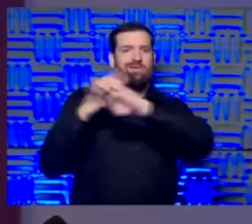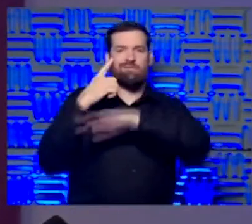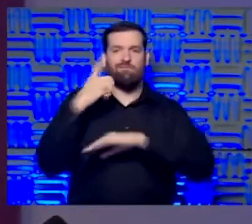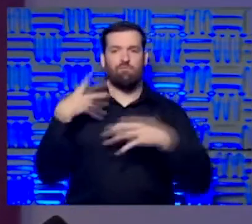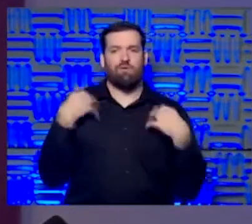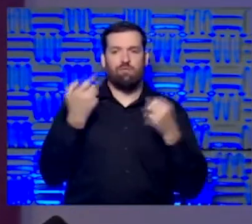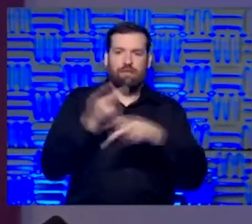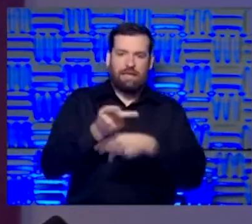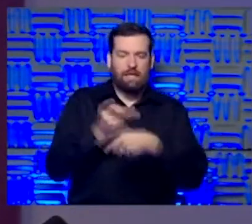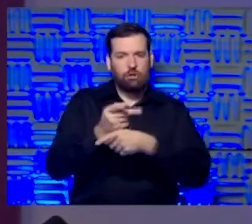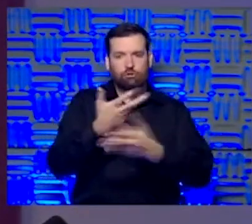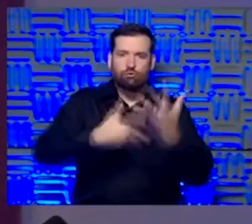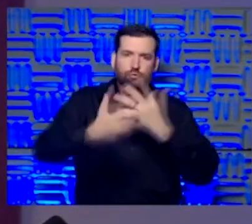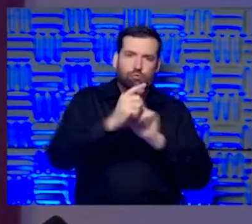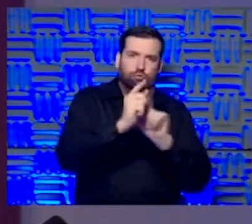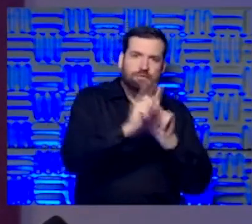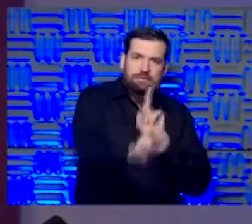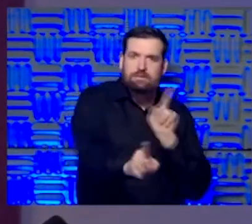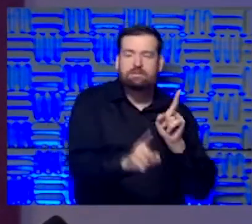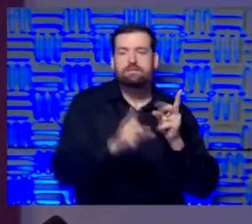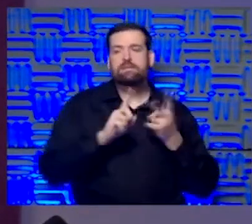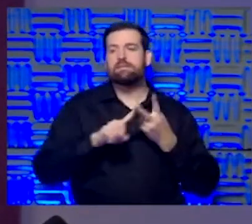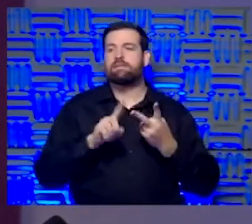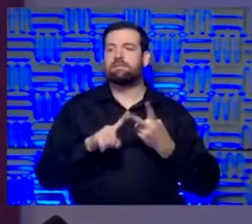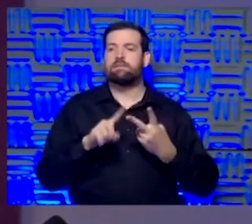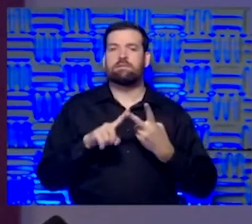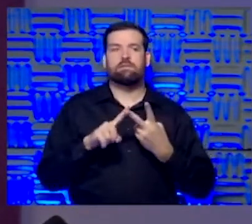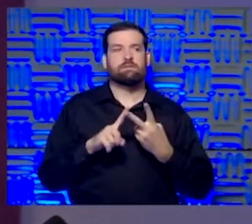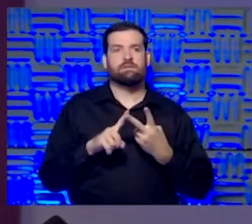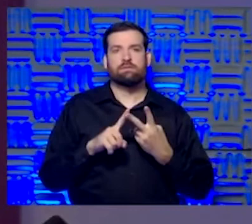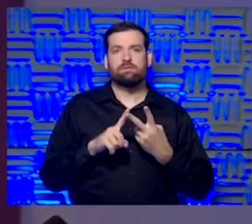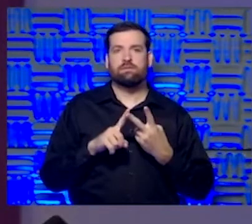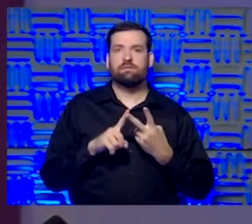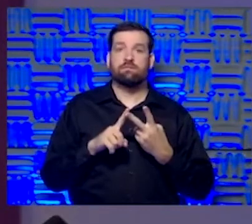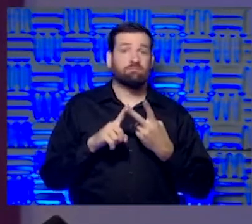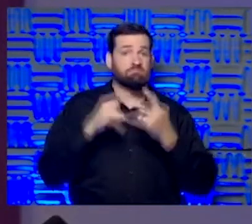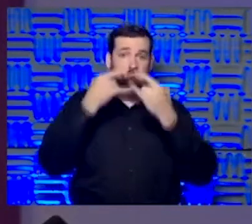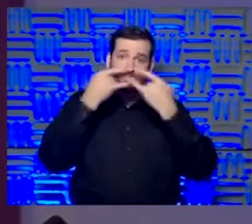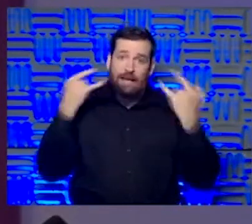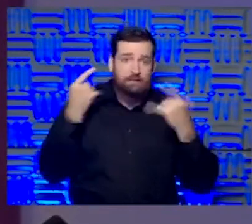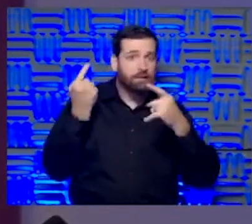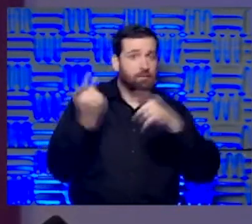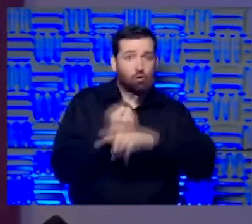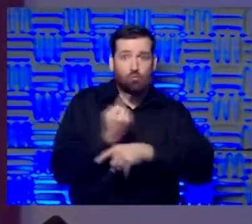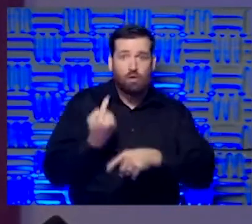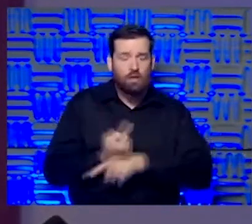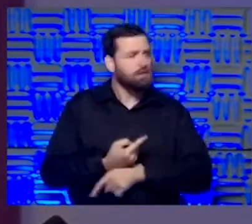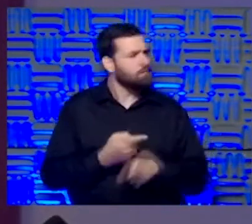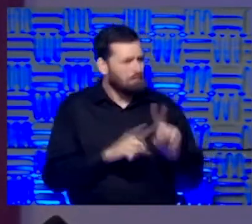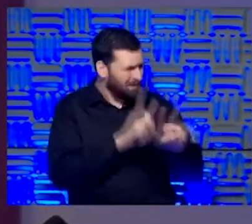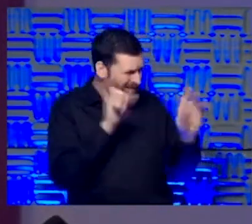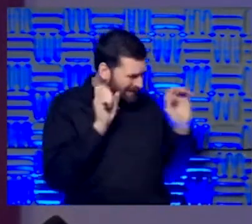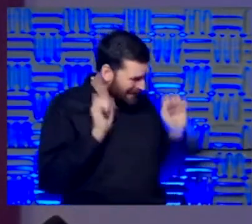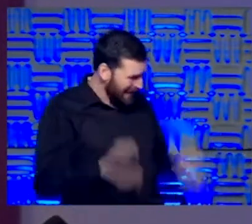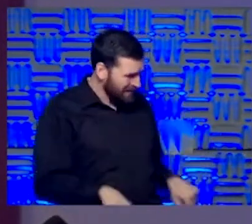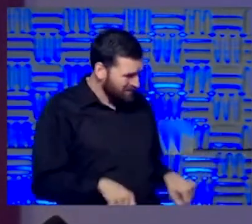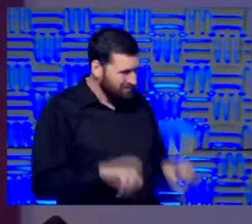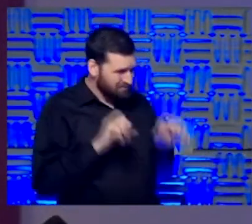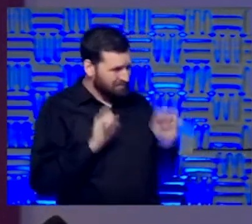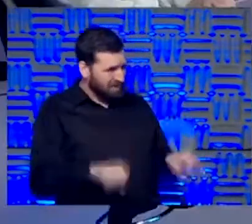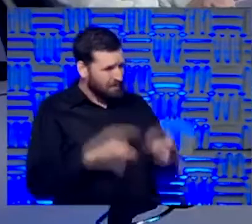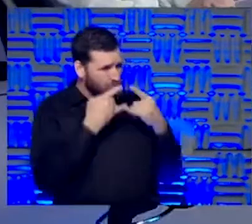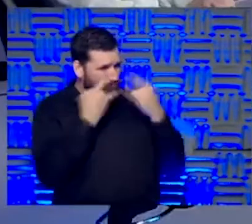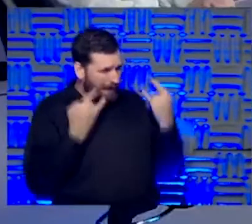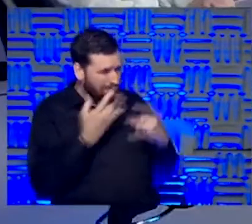to maintain the social distancing, working on masking appropriately. But can you do that? Can you mask